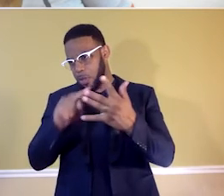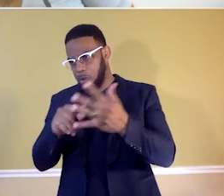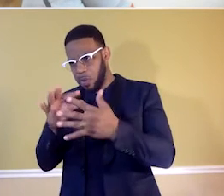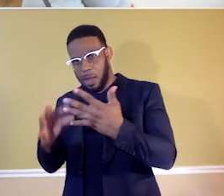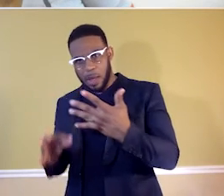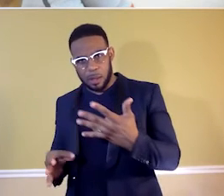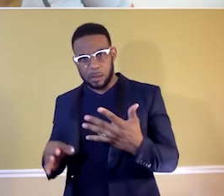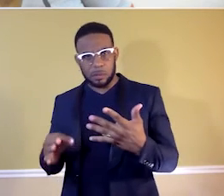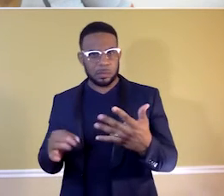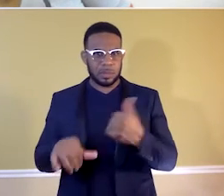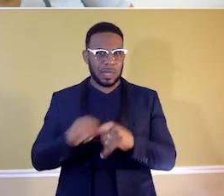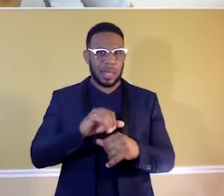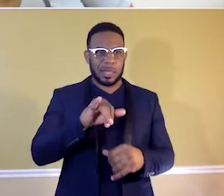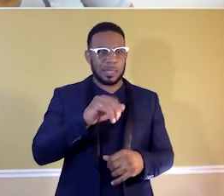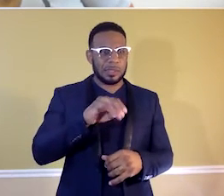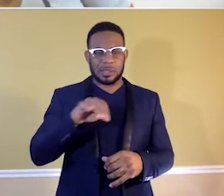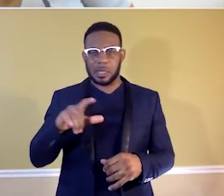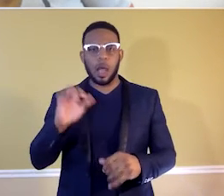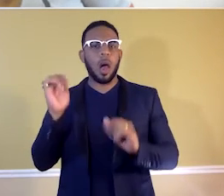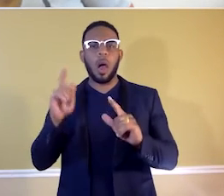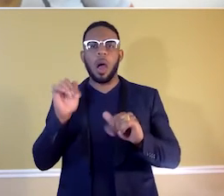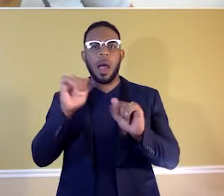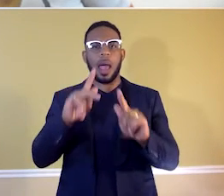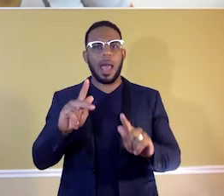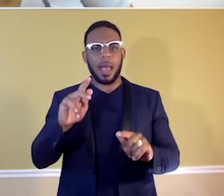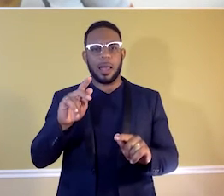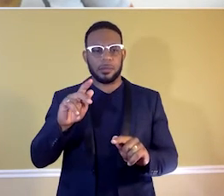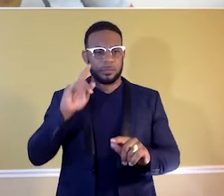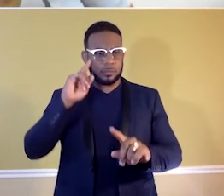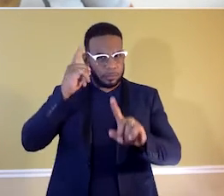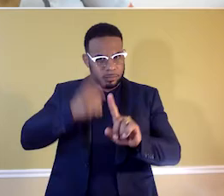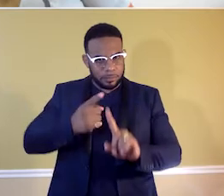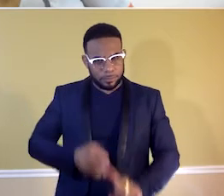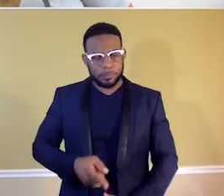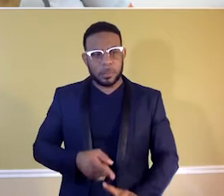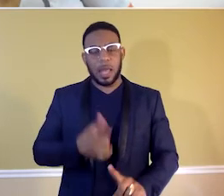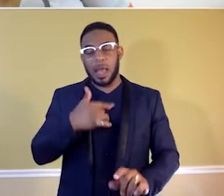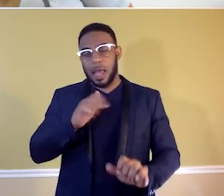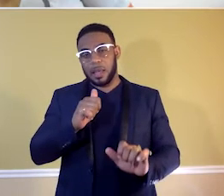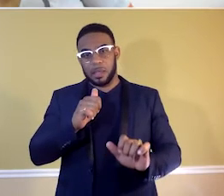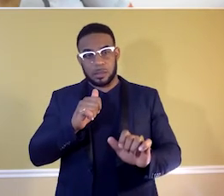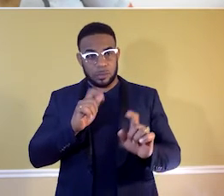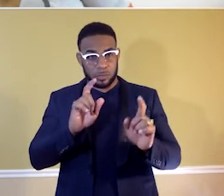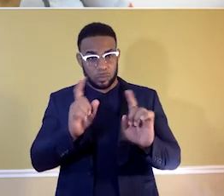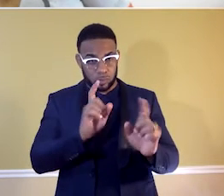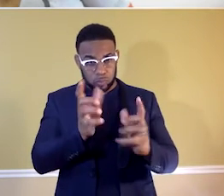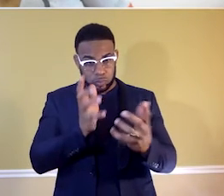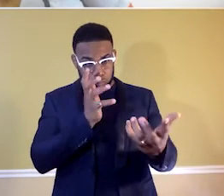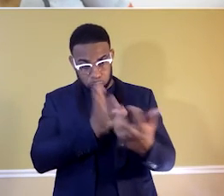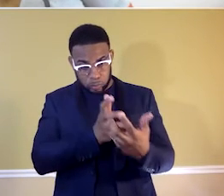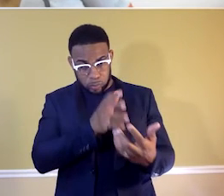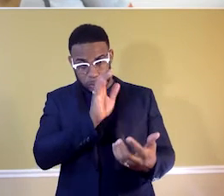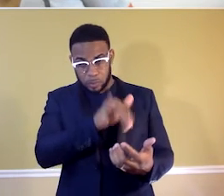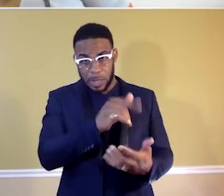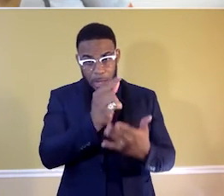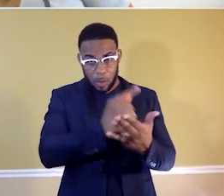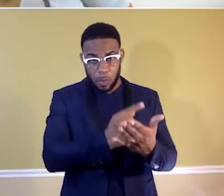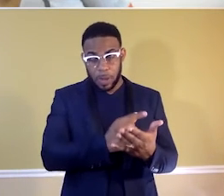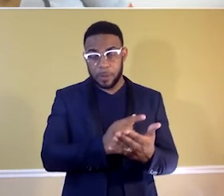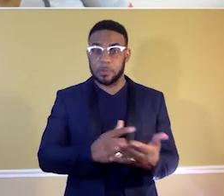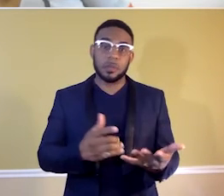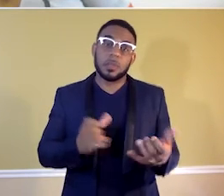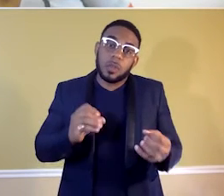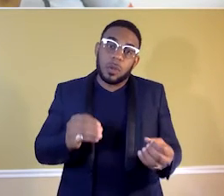a JSON object. It's putting all the attributes, and based on those attributes, I can render that graph there.